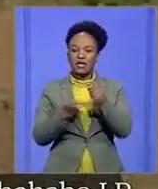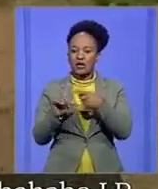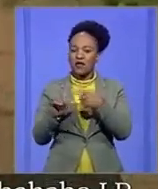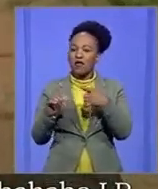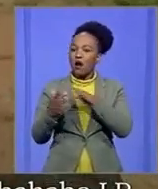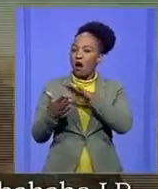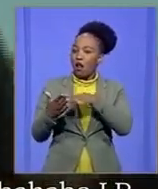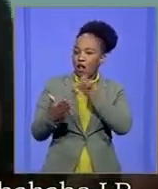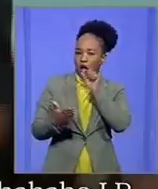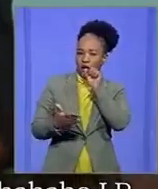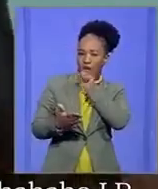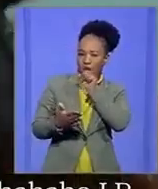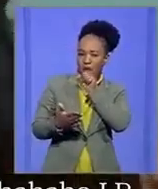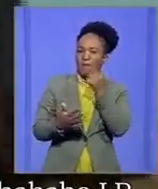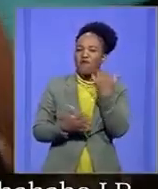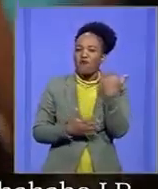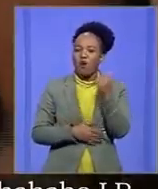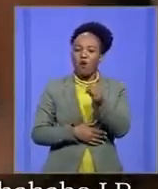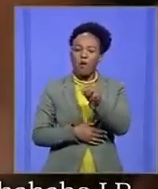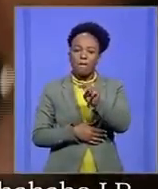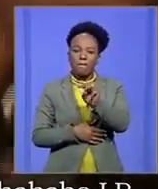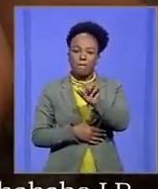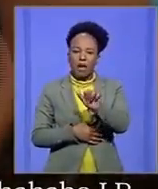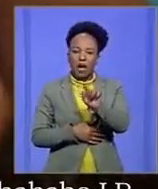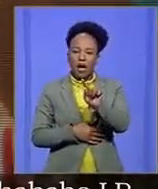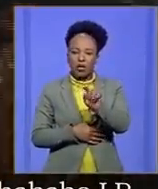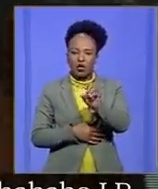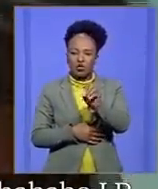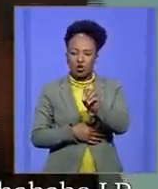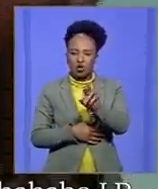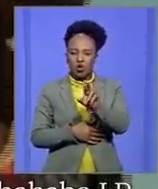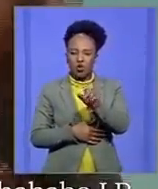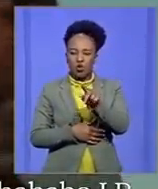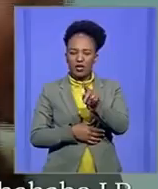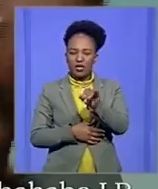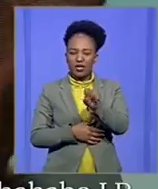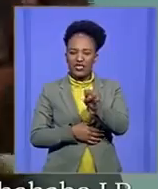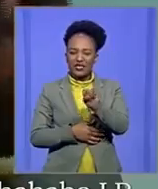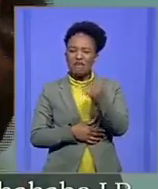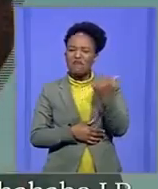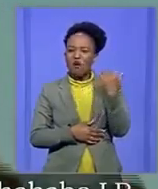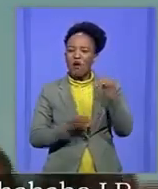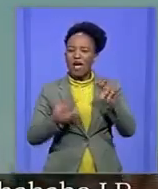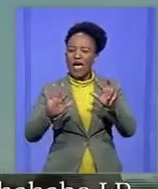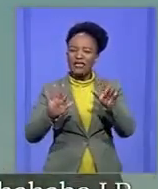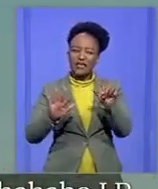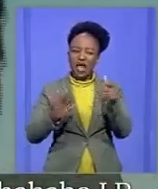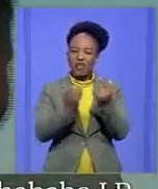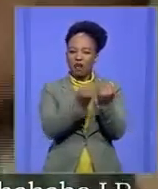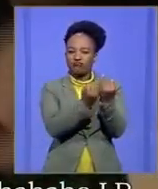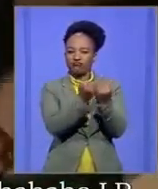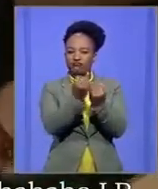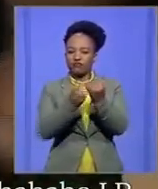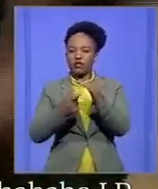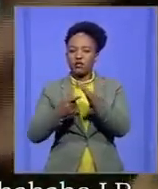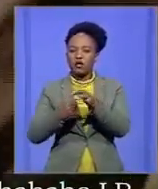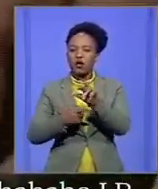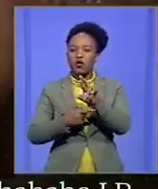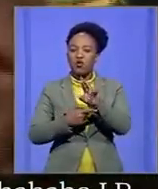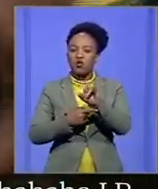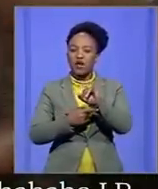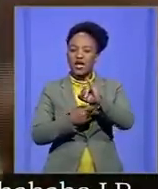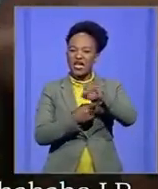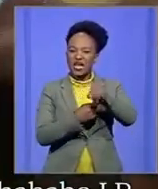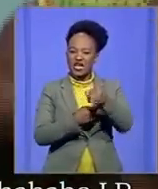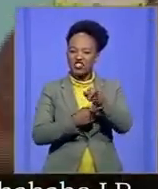la go fiša la Matorokisi o be a phenkgišana le diopedi tše dingwe tše seswai tša boditšhabatšhaba go akaretšwa Holly G le Bella.